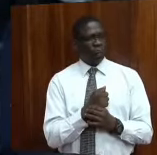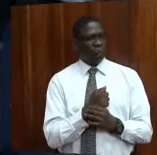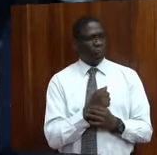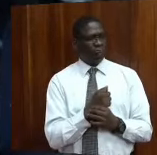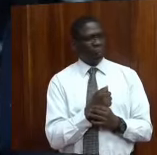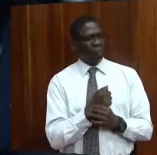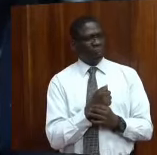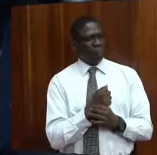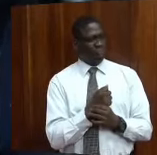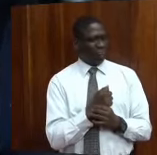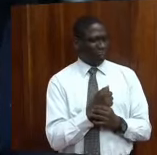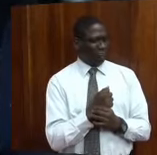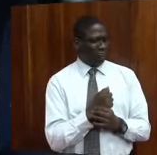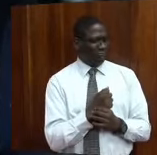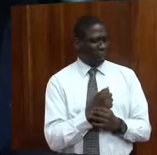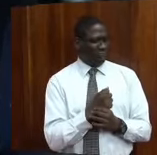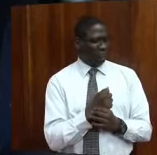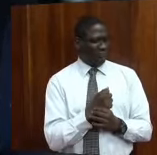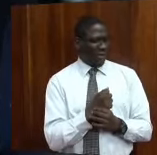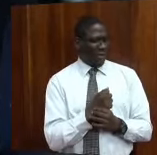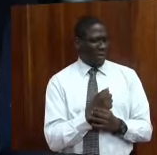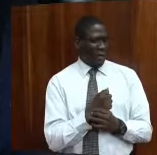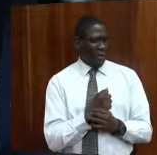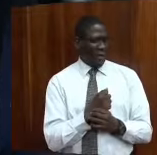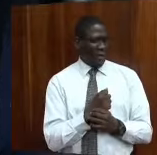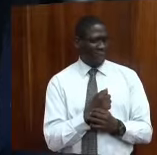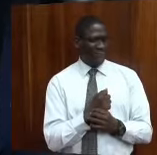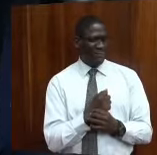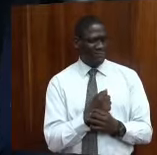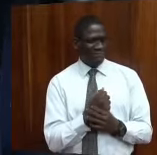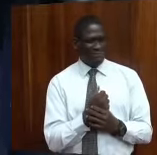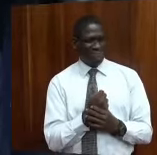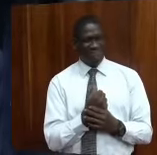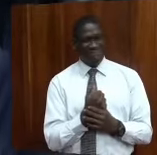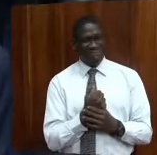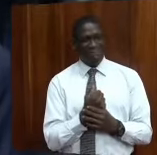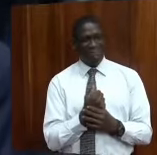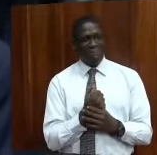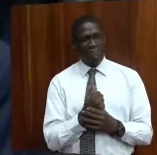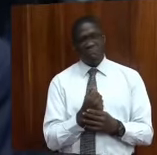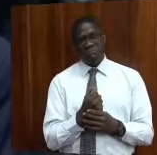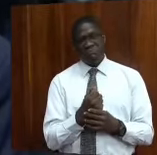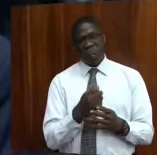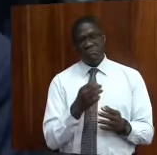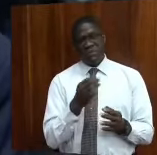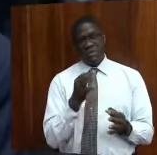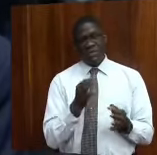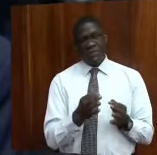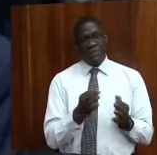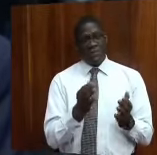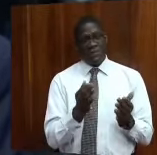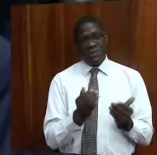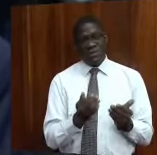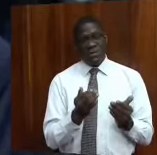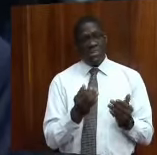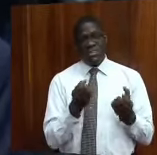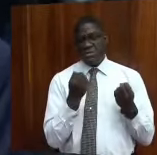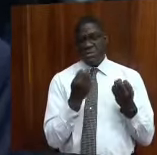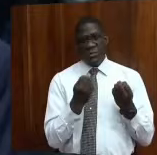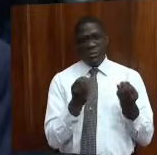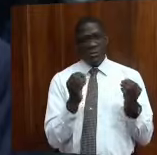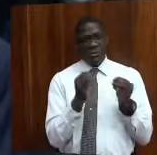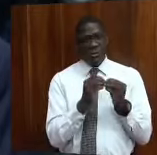COVID-19 pandemic. So you see, Mr. Speaker, I can go on and on, but I say to those